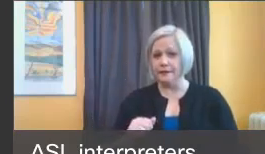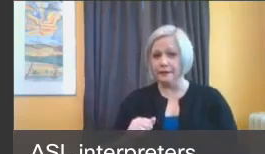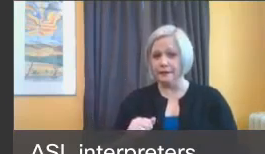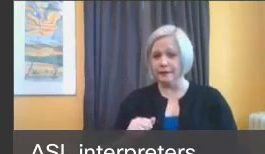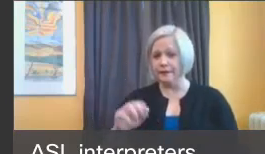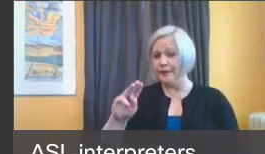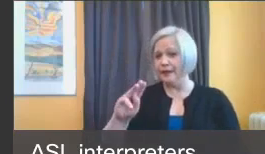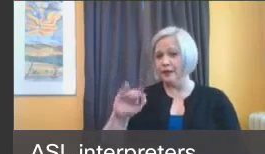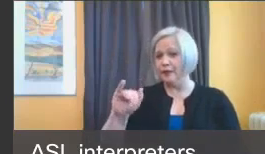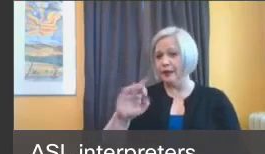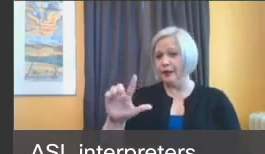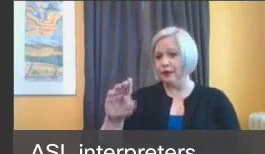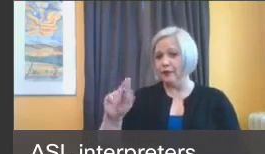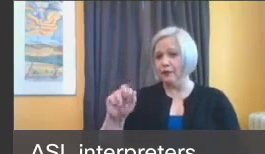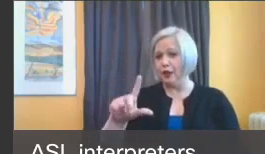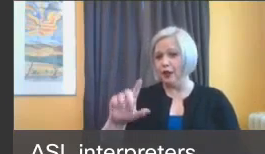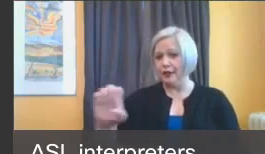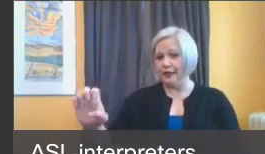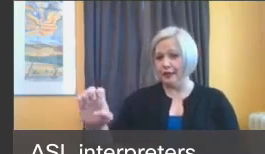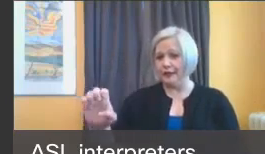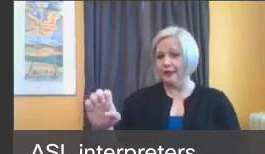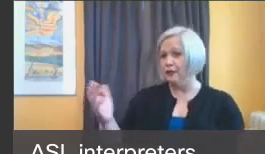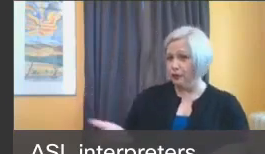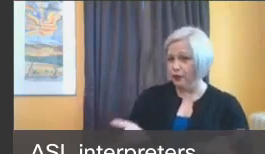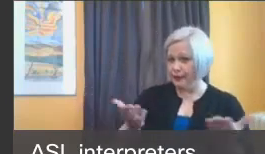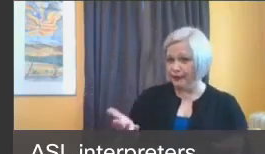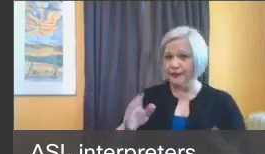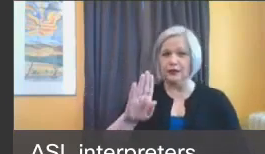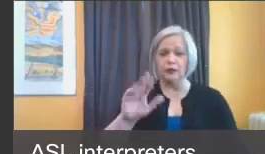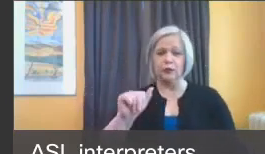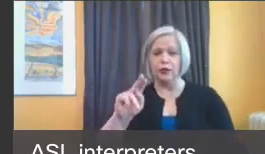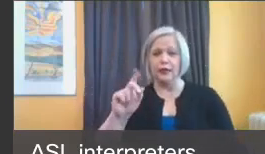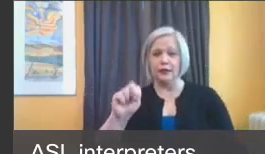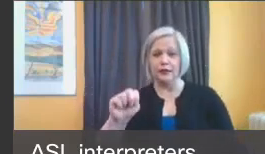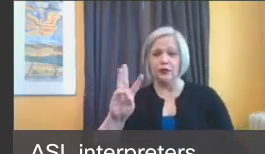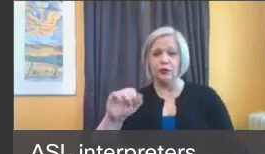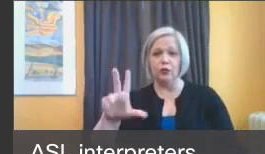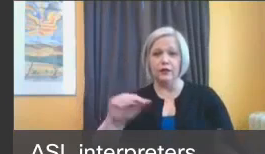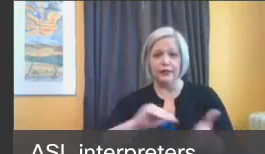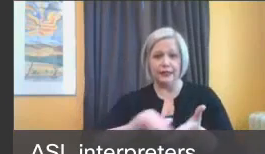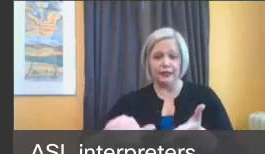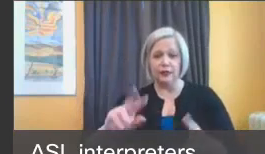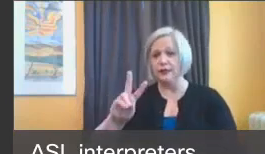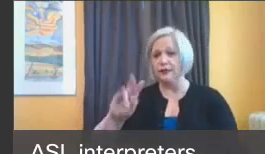Michael Morley. Present. Brandon Wolf is excused. Victor Romano.